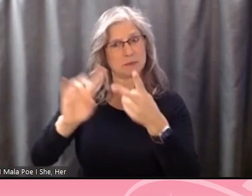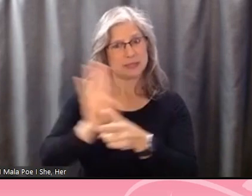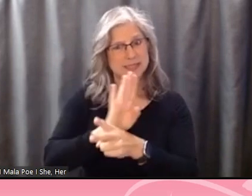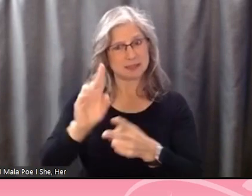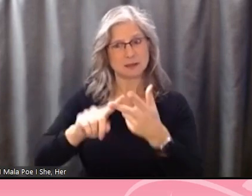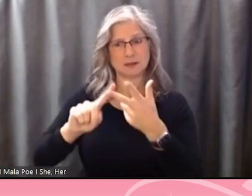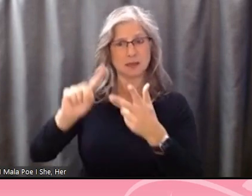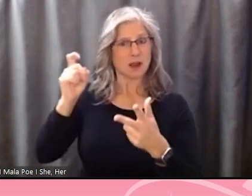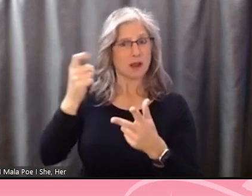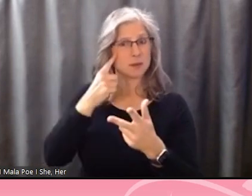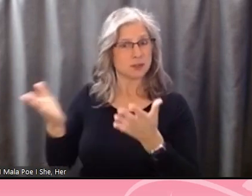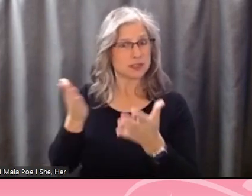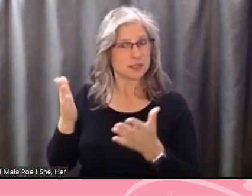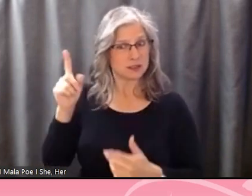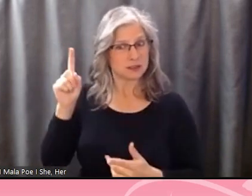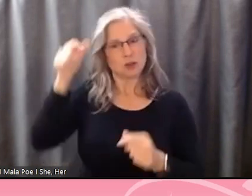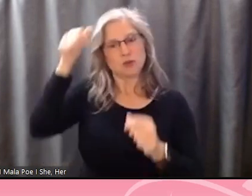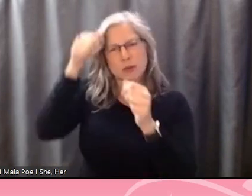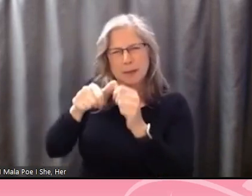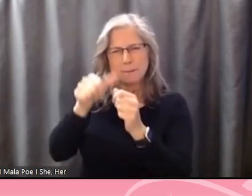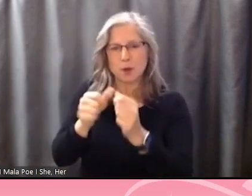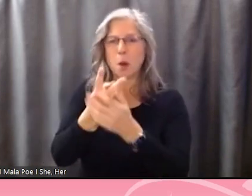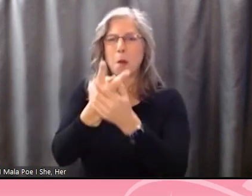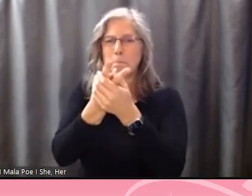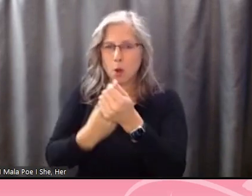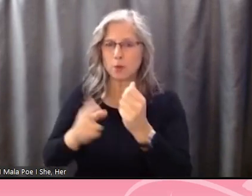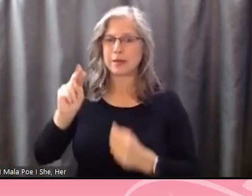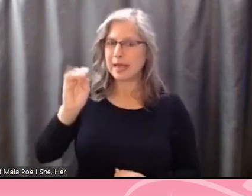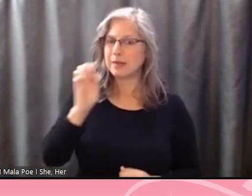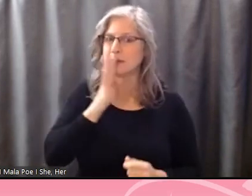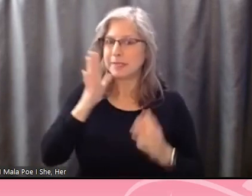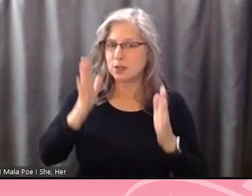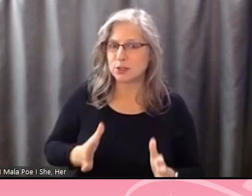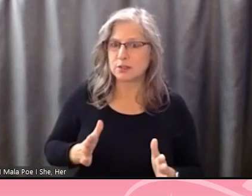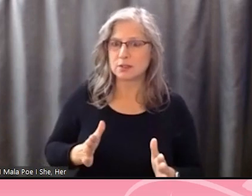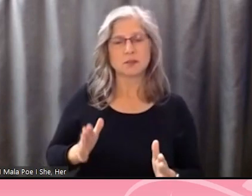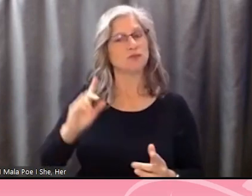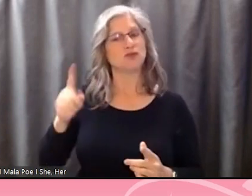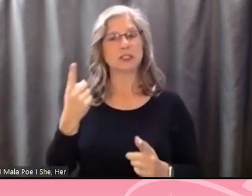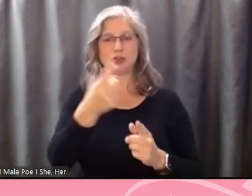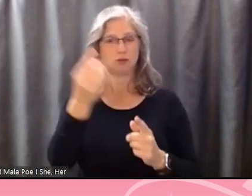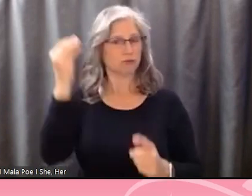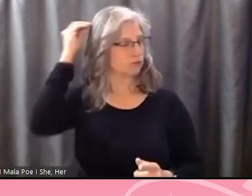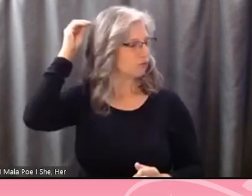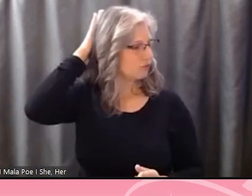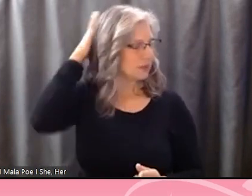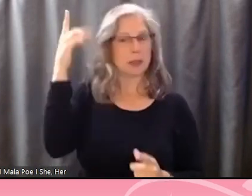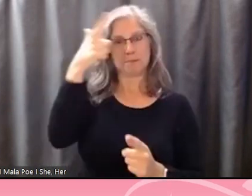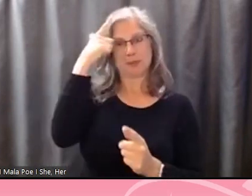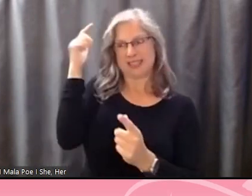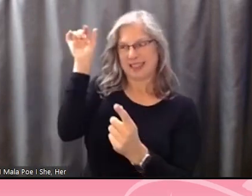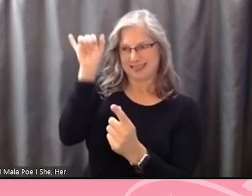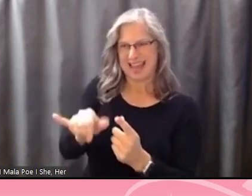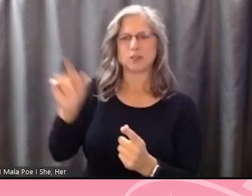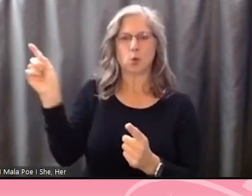and government services? Remember, these are both native speakers. Just something for you to think about, because this is where